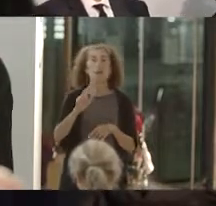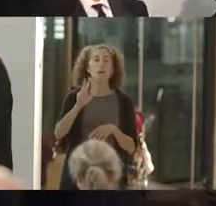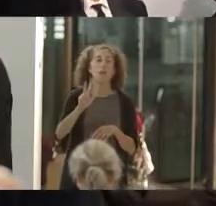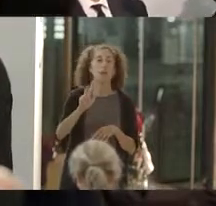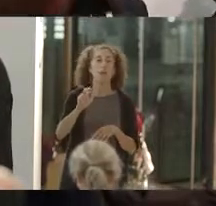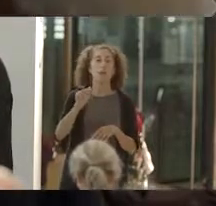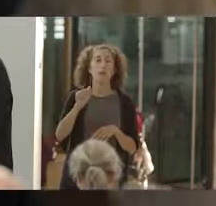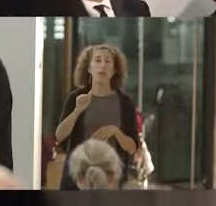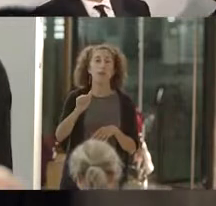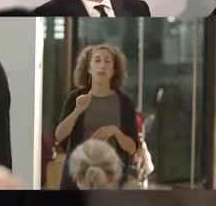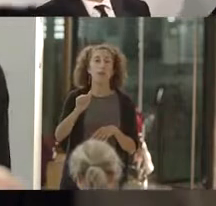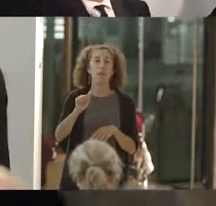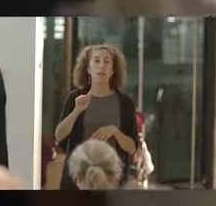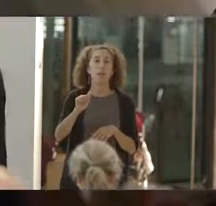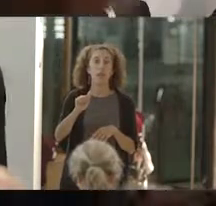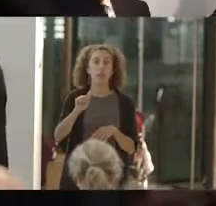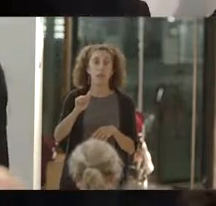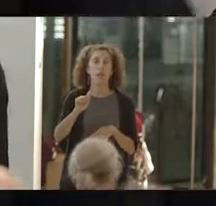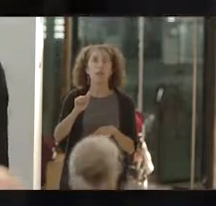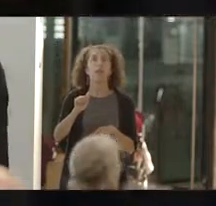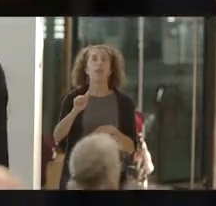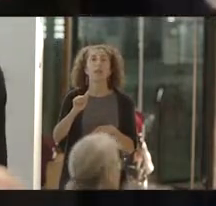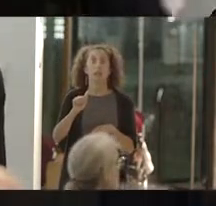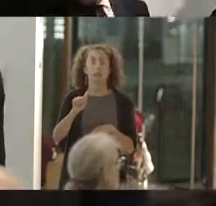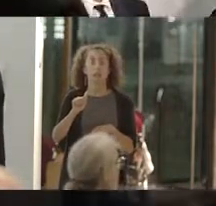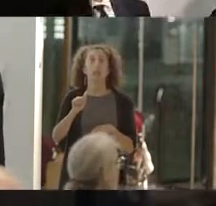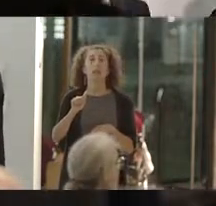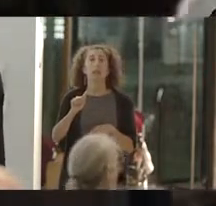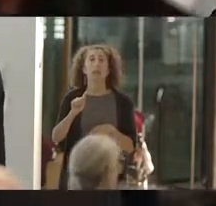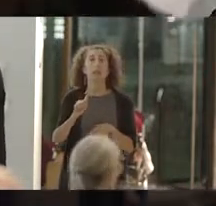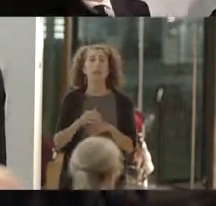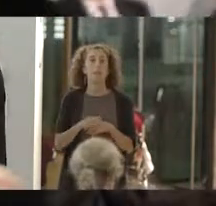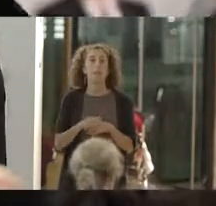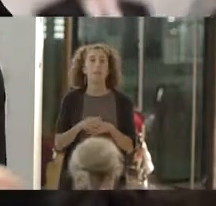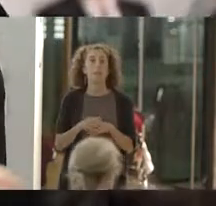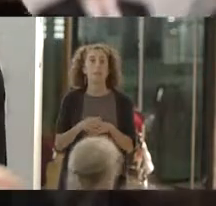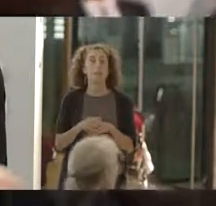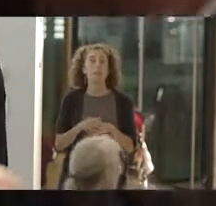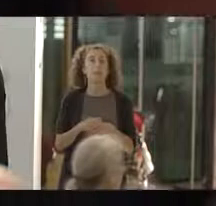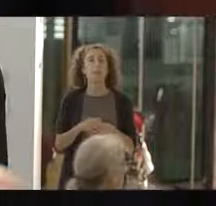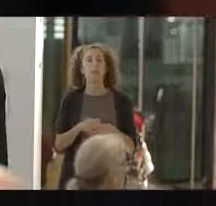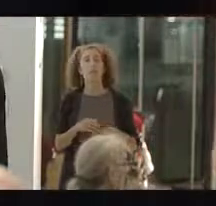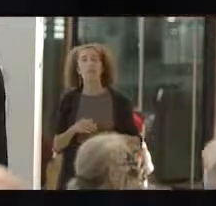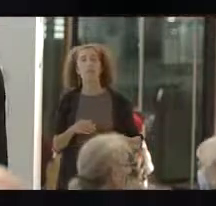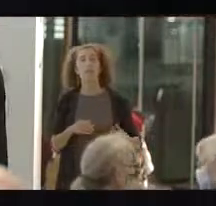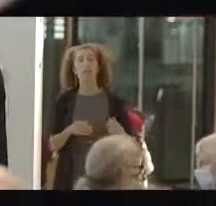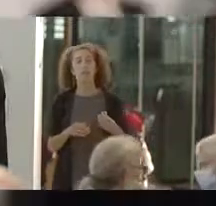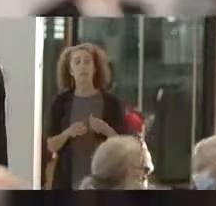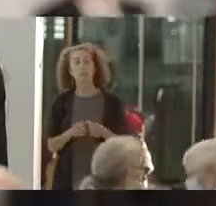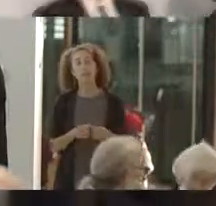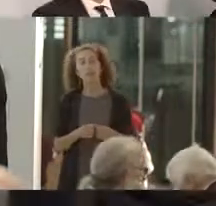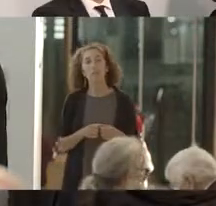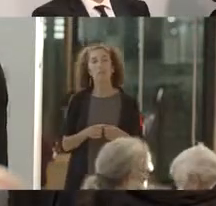takes into great consideration an attempt to leave a large percentage of the